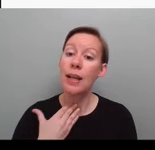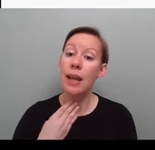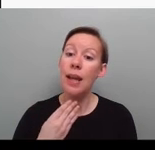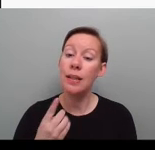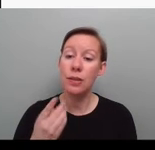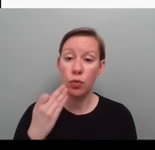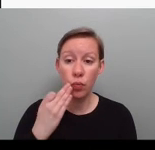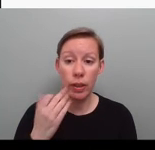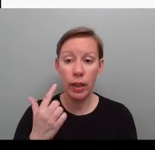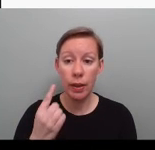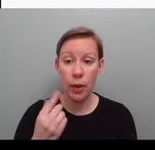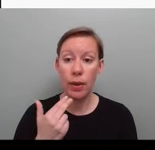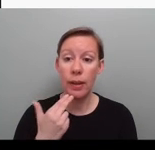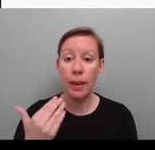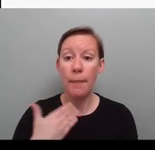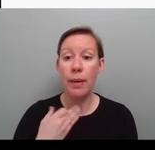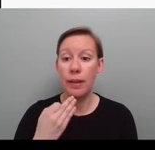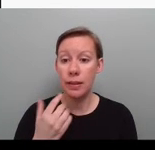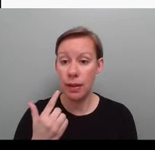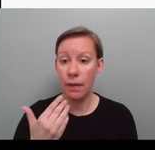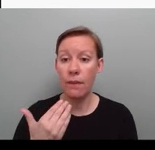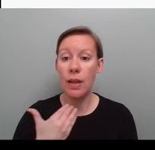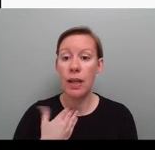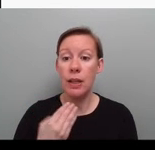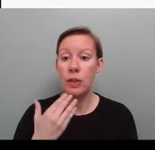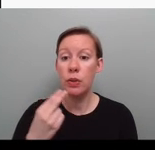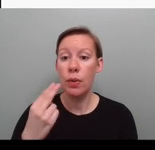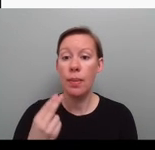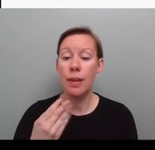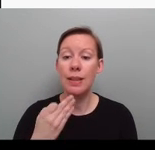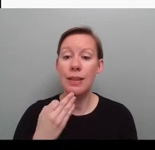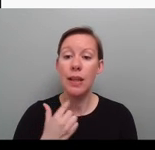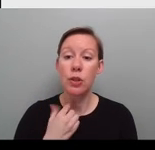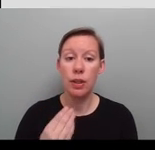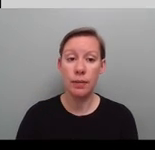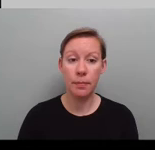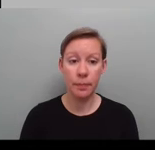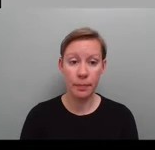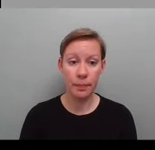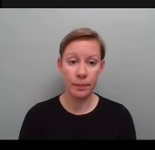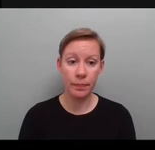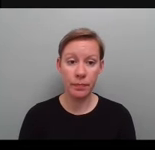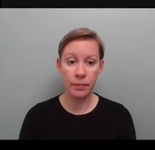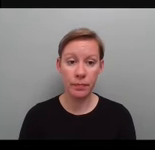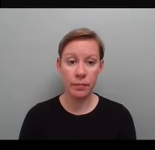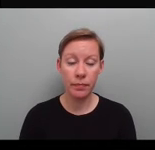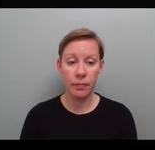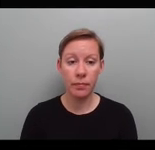and reload and then get myself into the Blackboard Collaborate session.